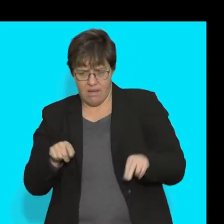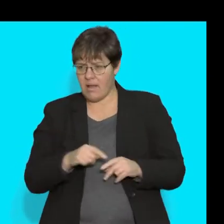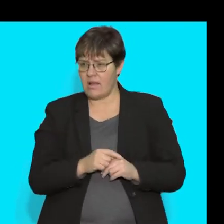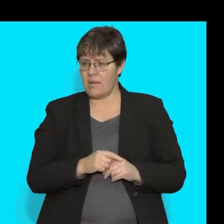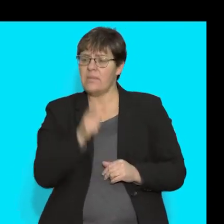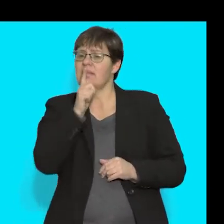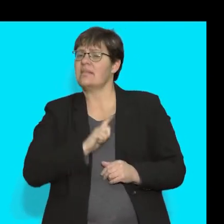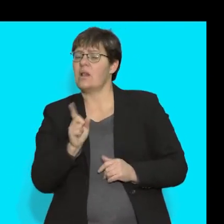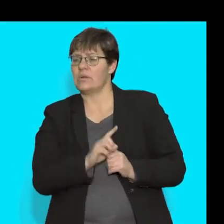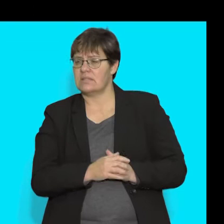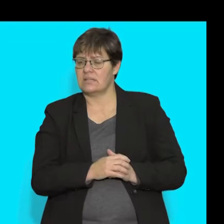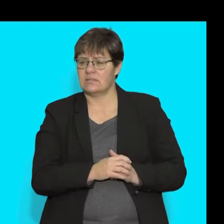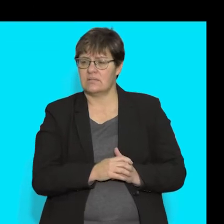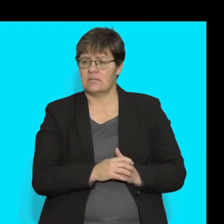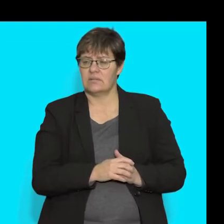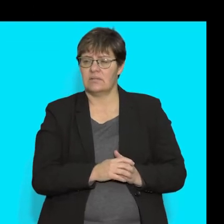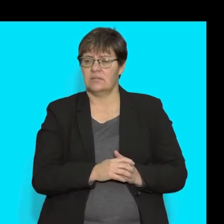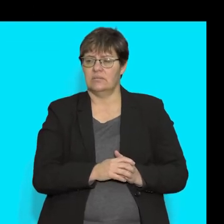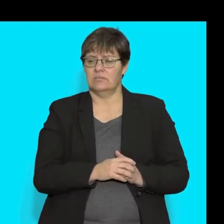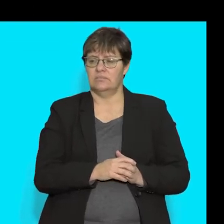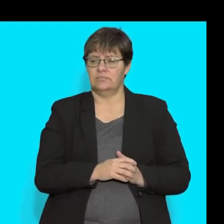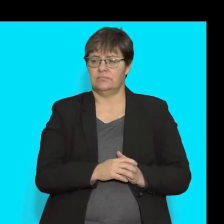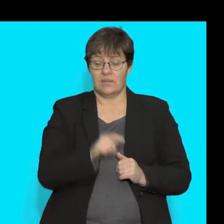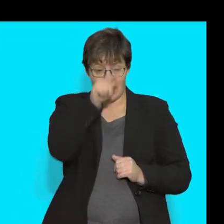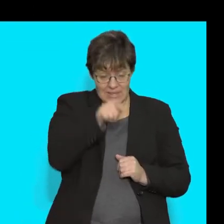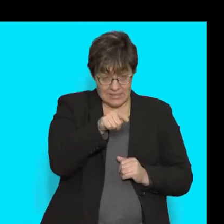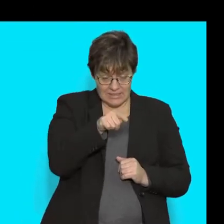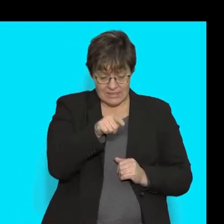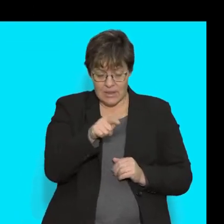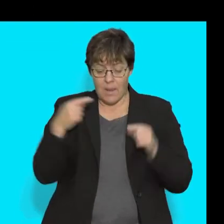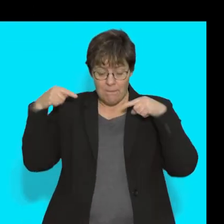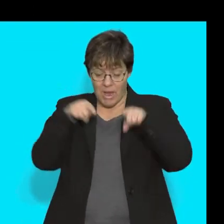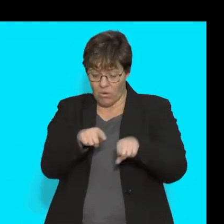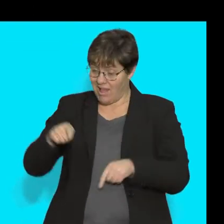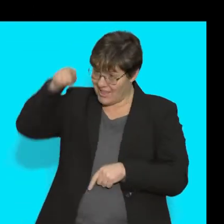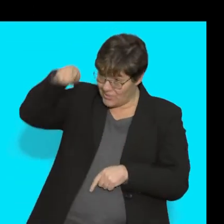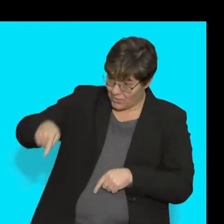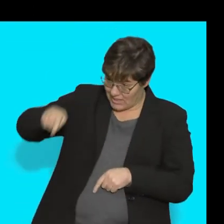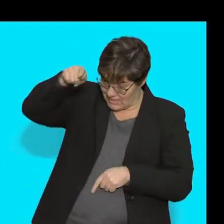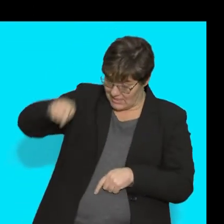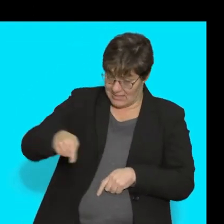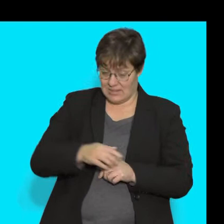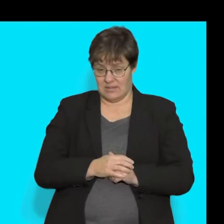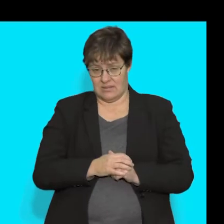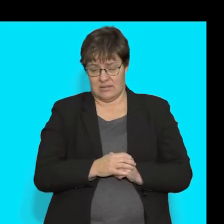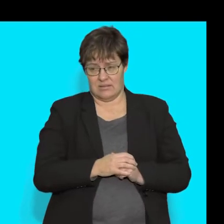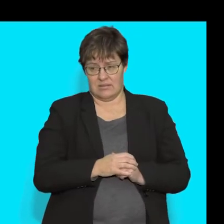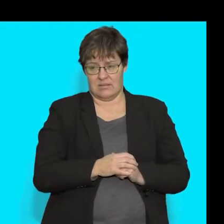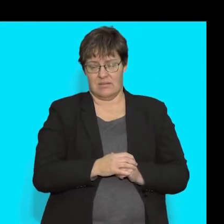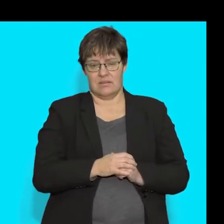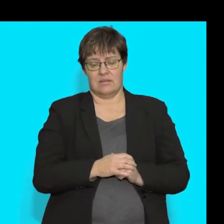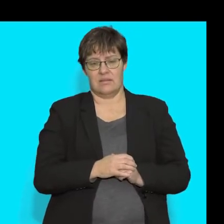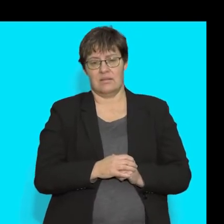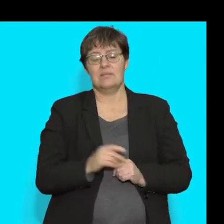see? Now, what is this telling me? It is telling me that this line will be parallel to